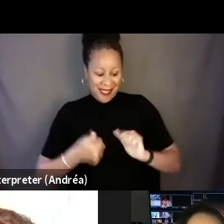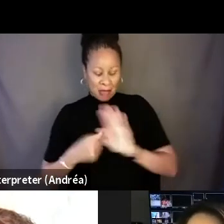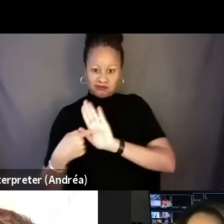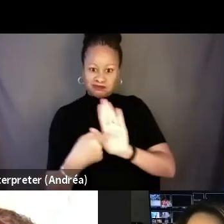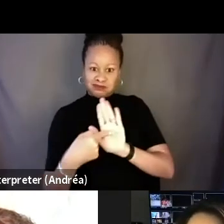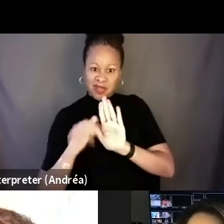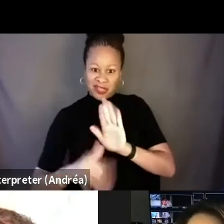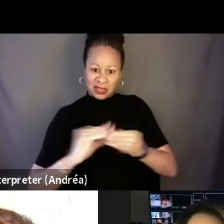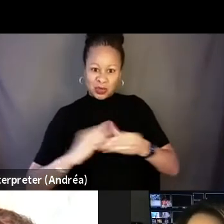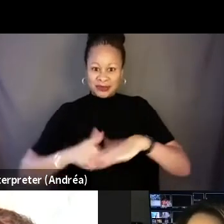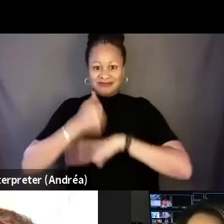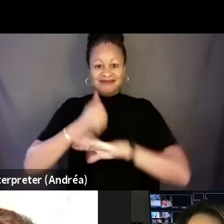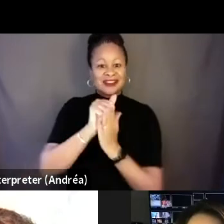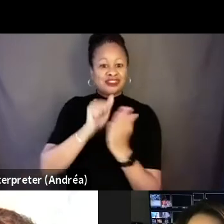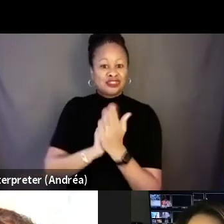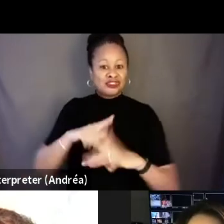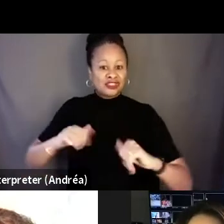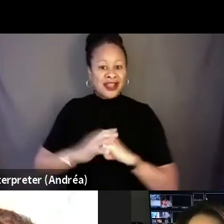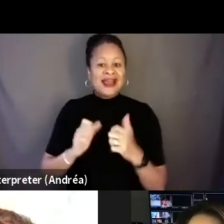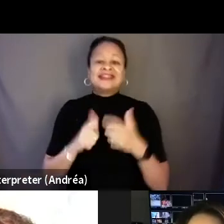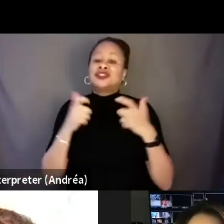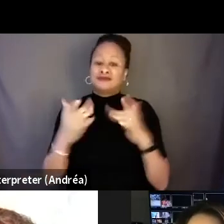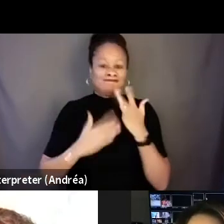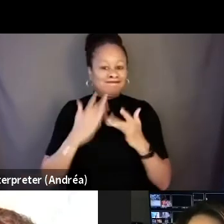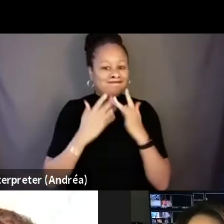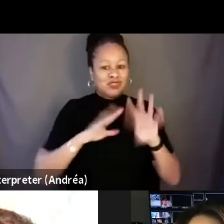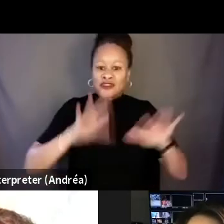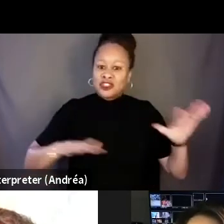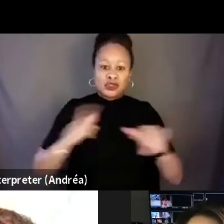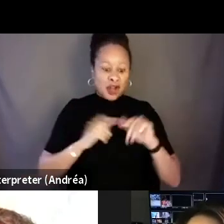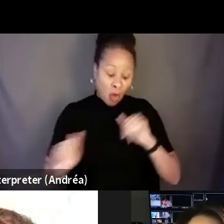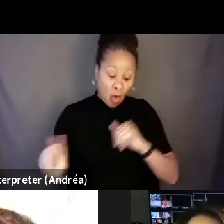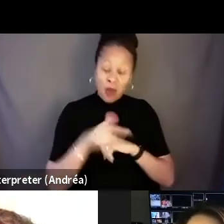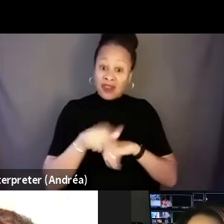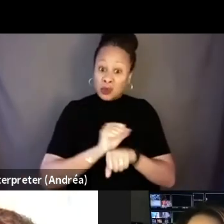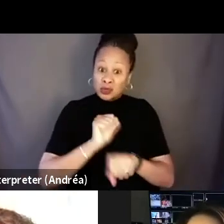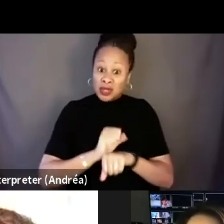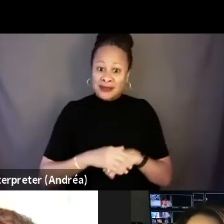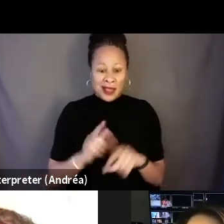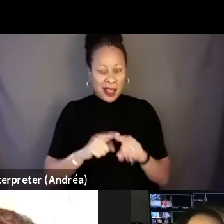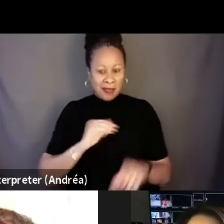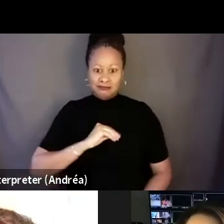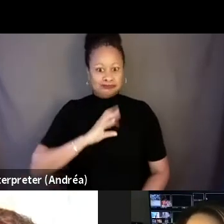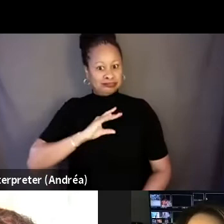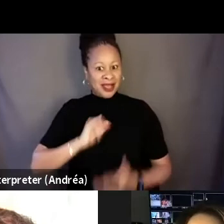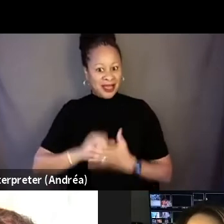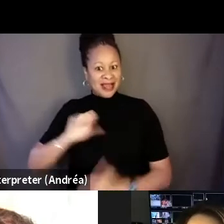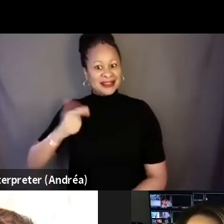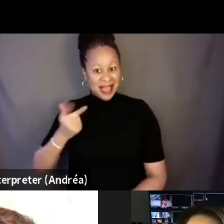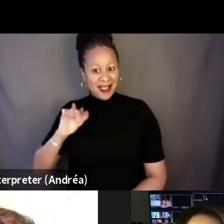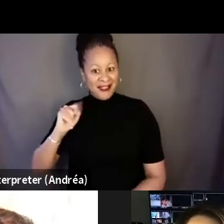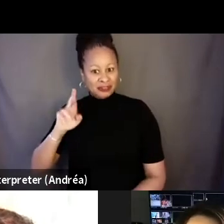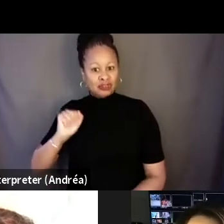crafted, set the agenda. And there's a monumental lack of diversity in the higher ranks. And so I'm heartened that SAG-AFTRA is taking